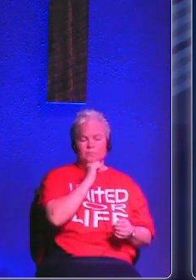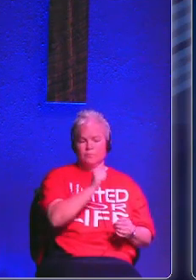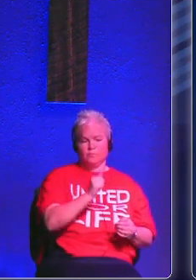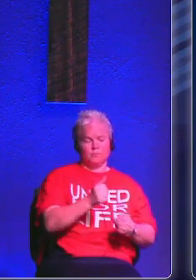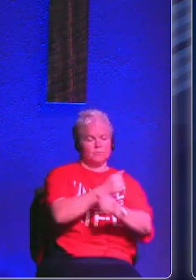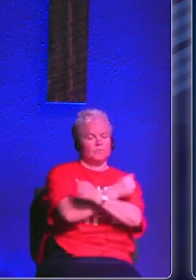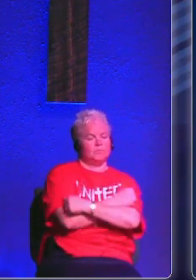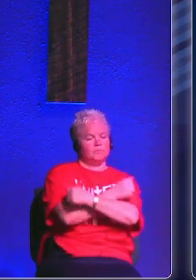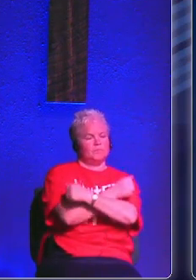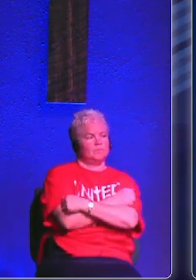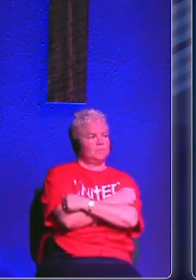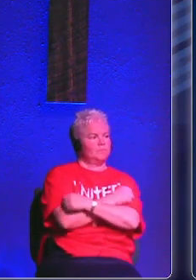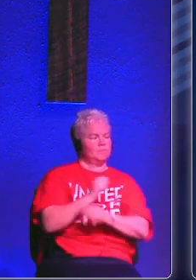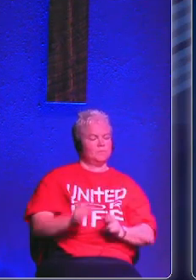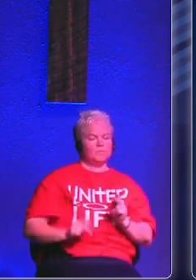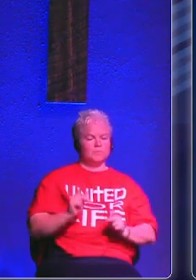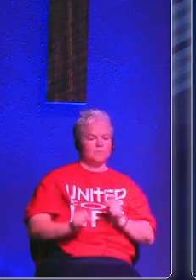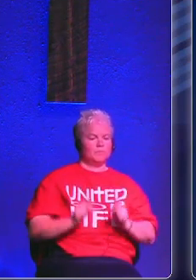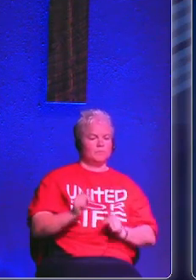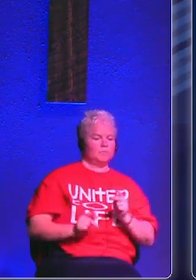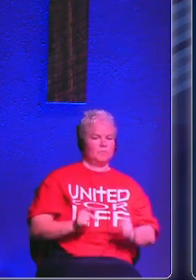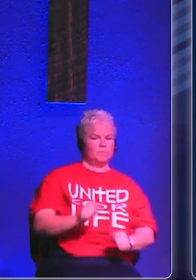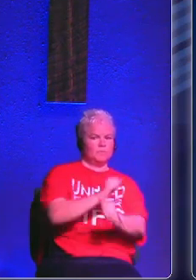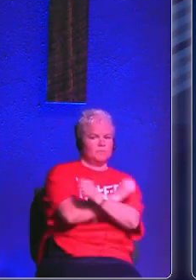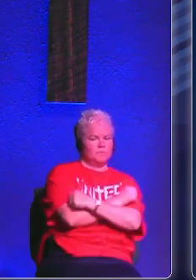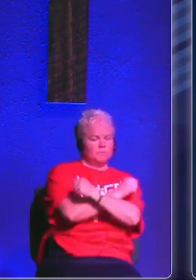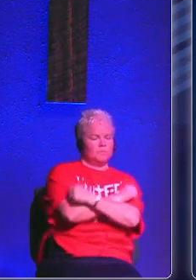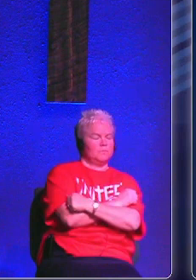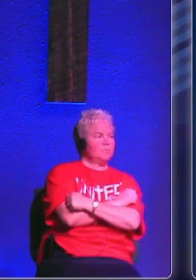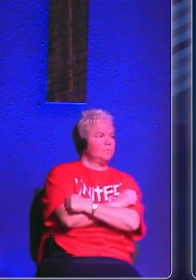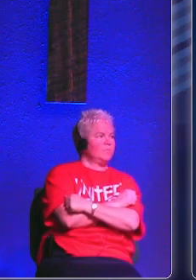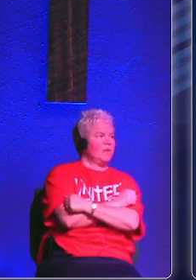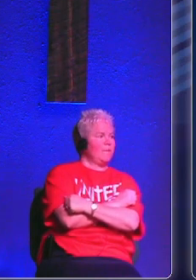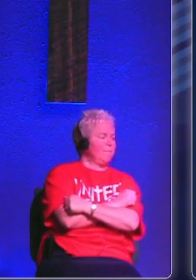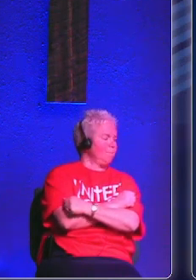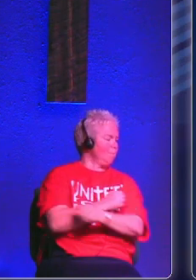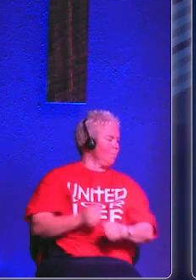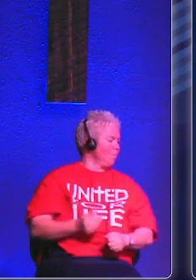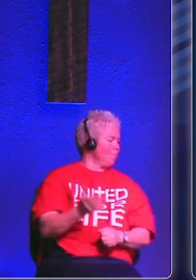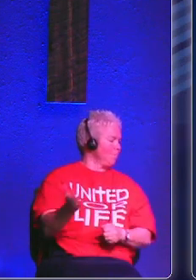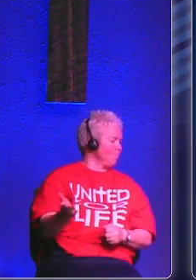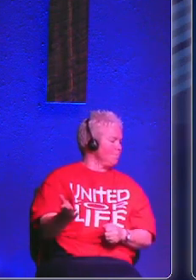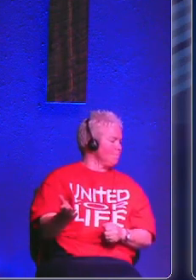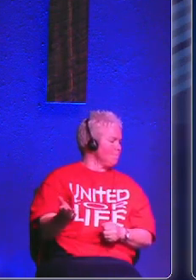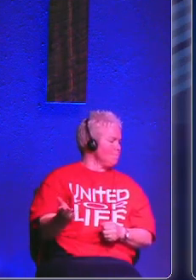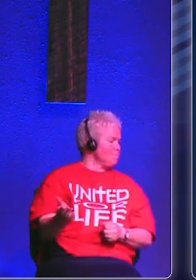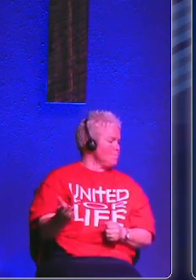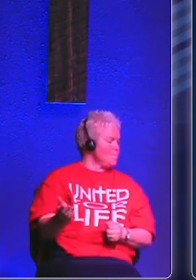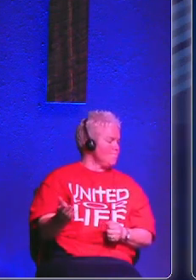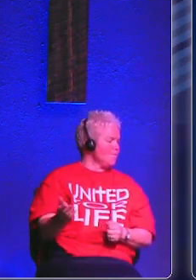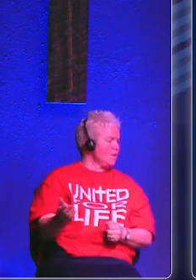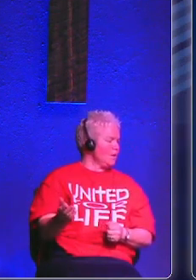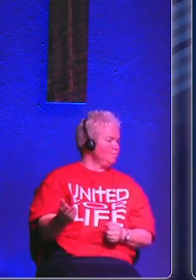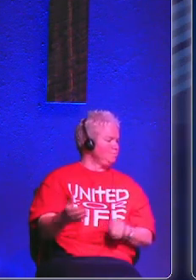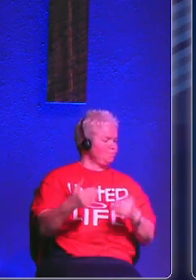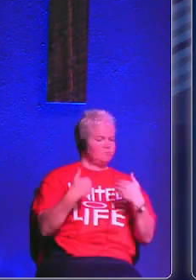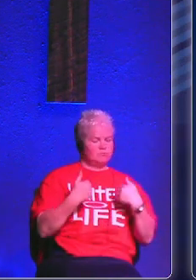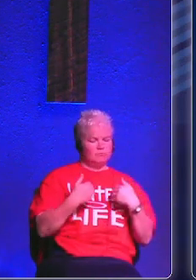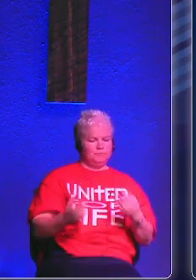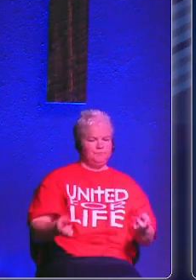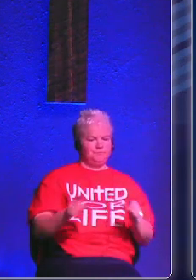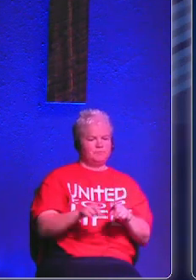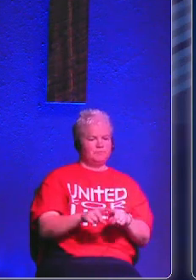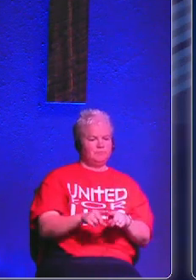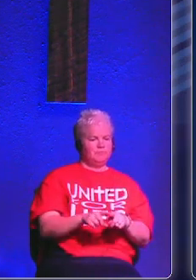don't love, but there's a whole lot of people that I do love. There's certain things that maybe have